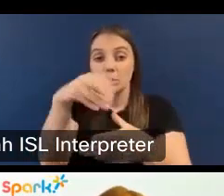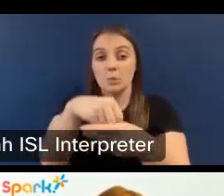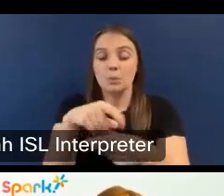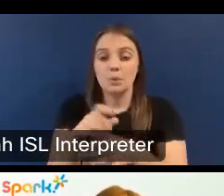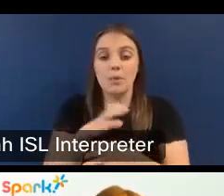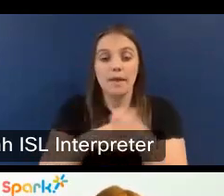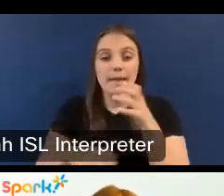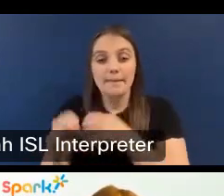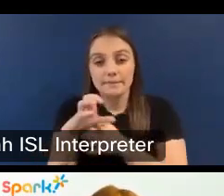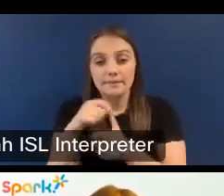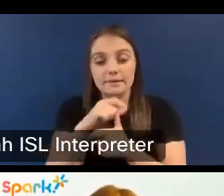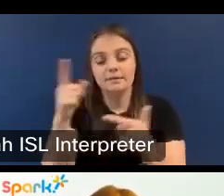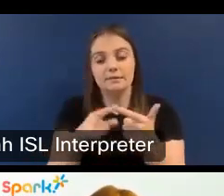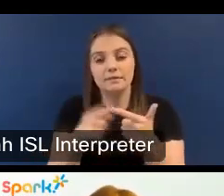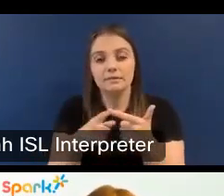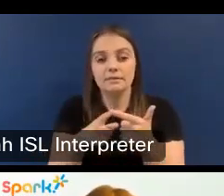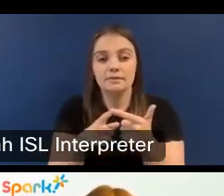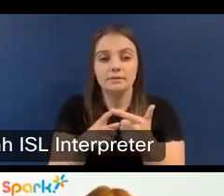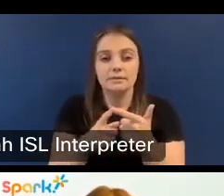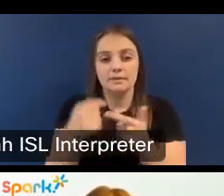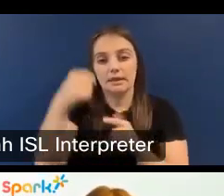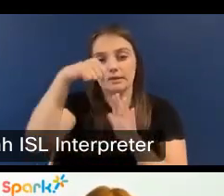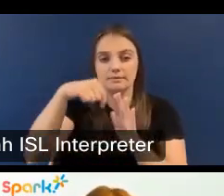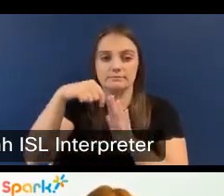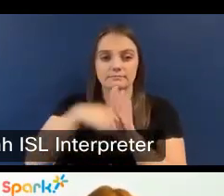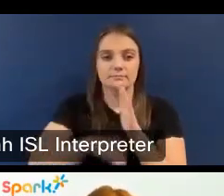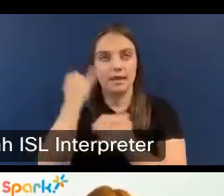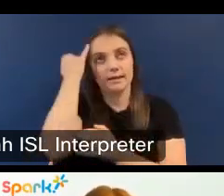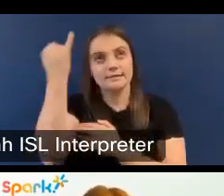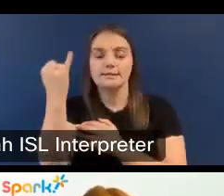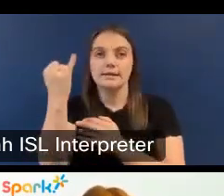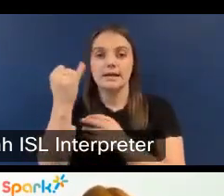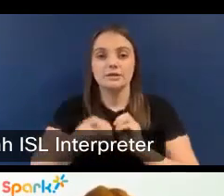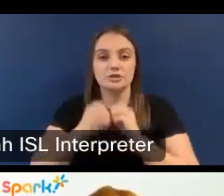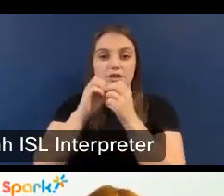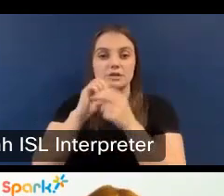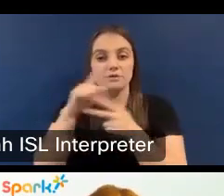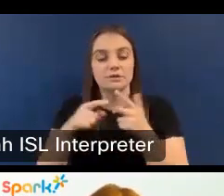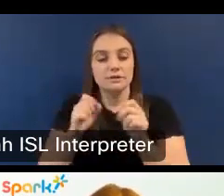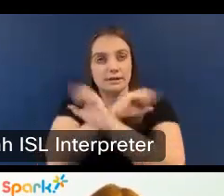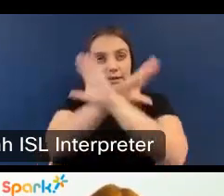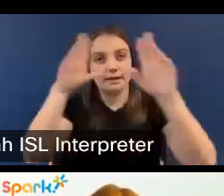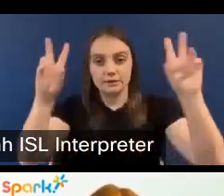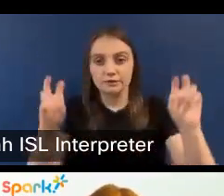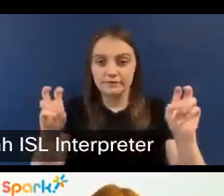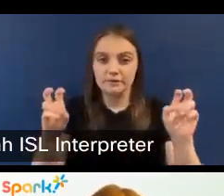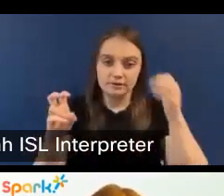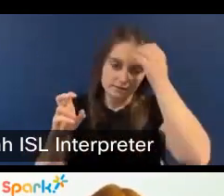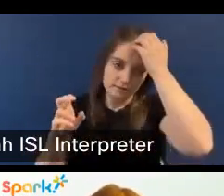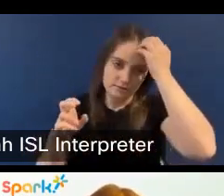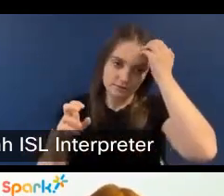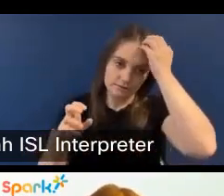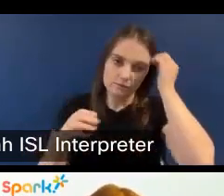then you move on to insight, idea generation, and then you gain a clear definition of that